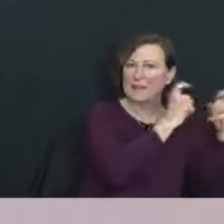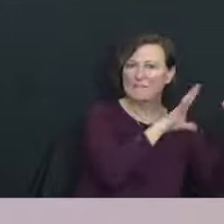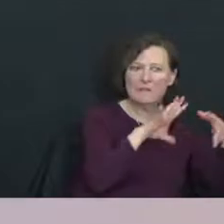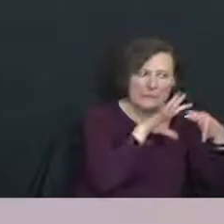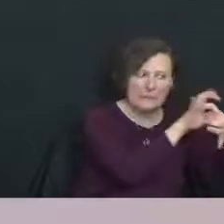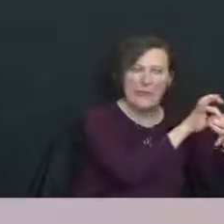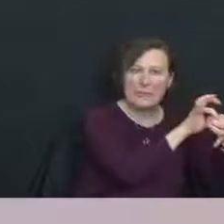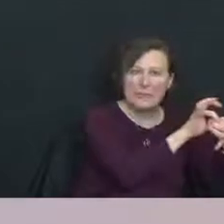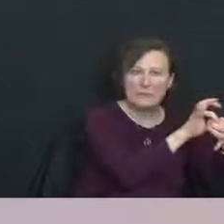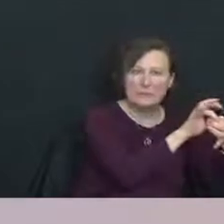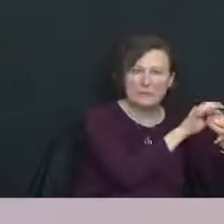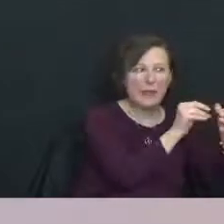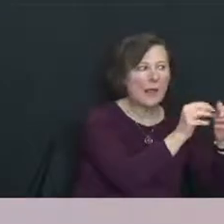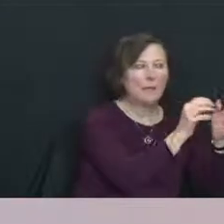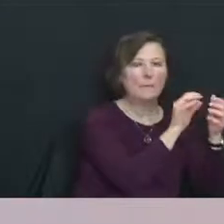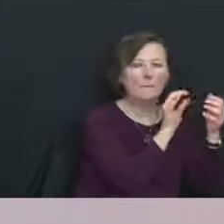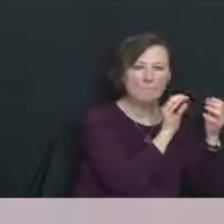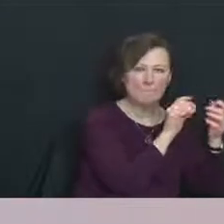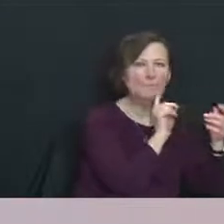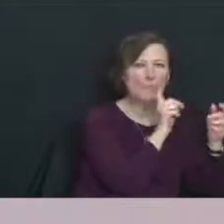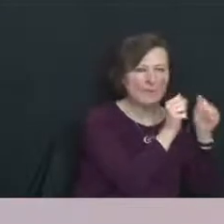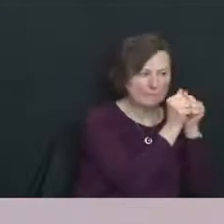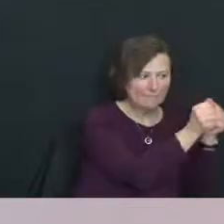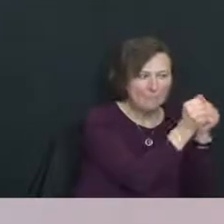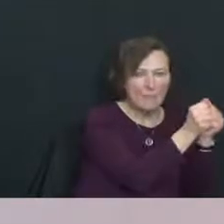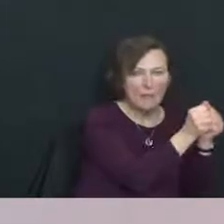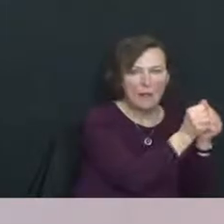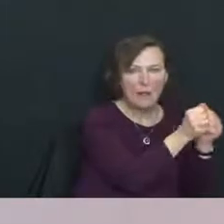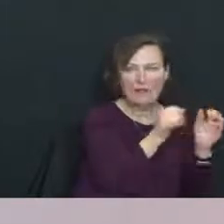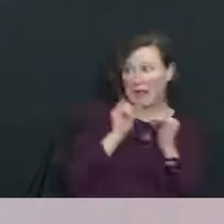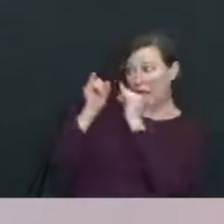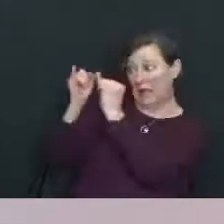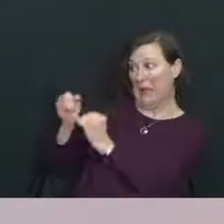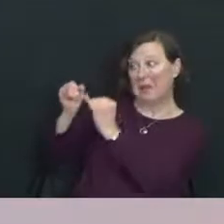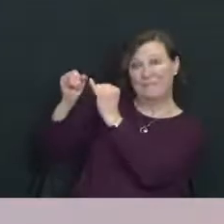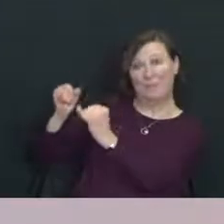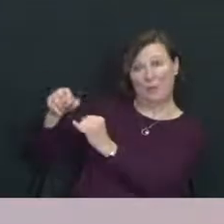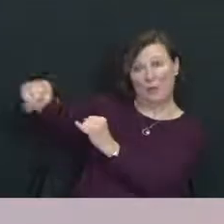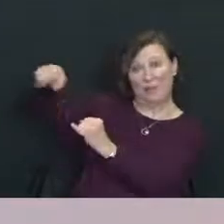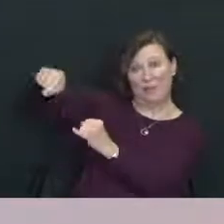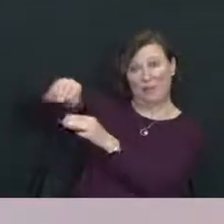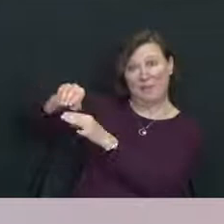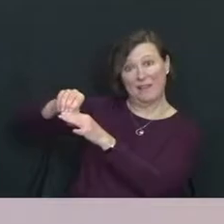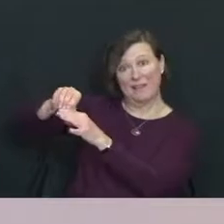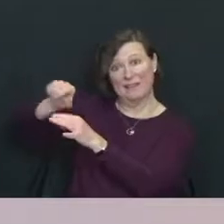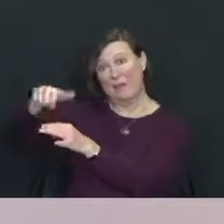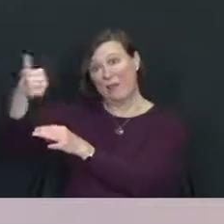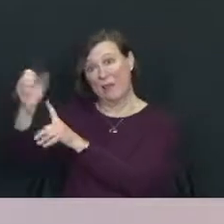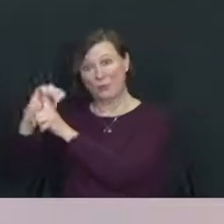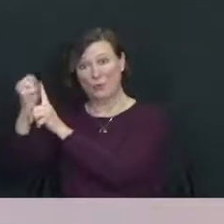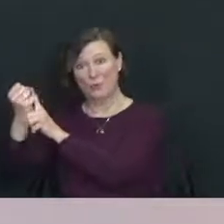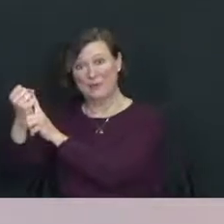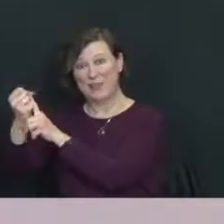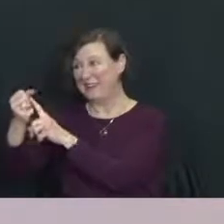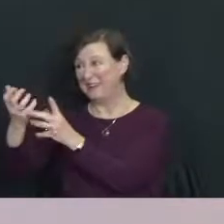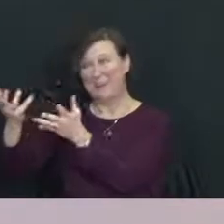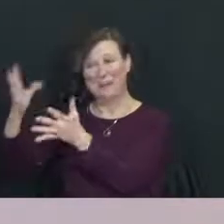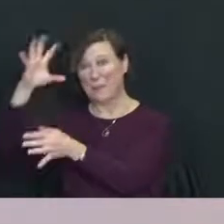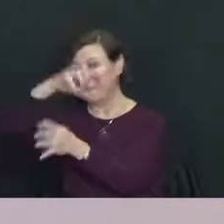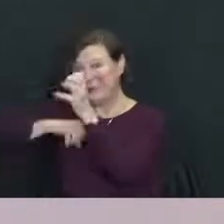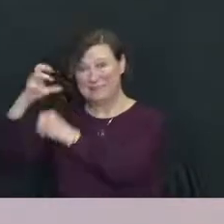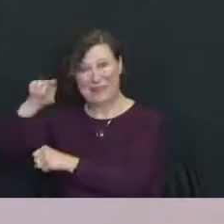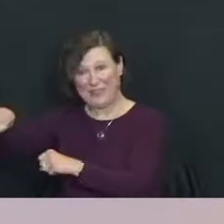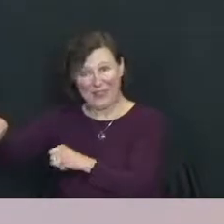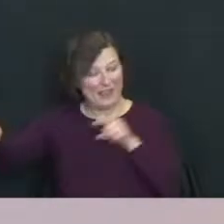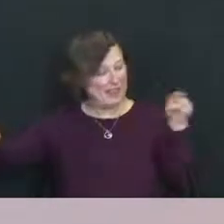the individualistic norms of the settler society lacked, and was therefore more attractive to many